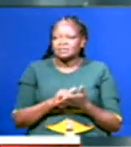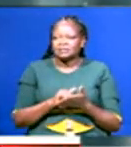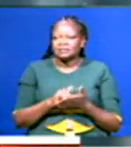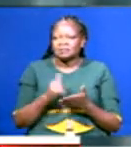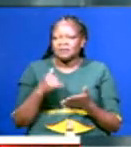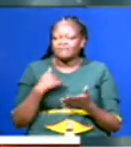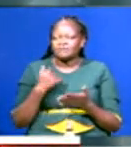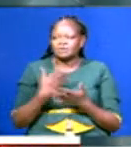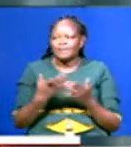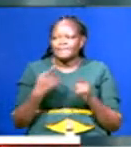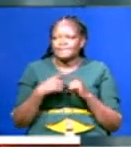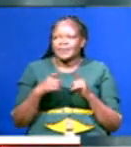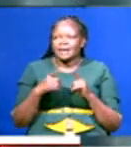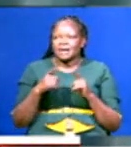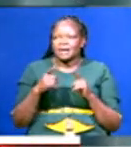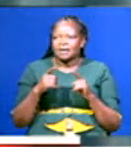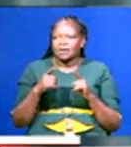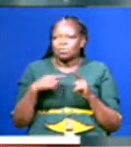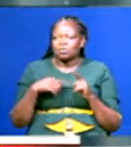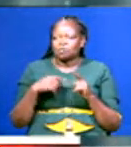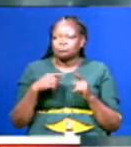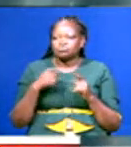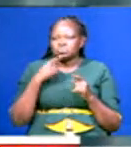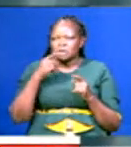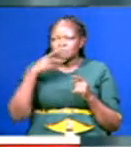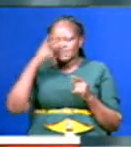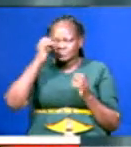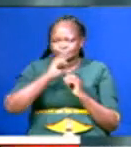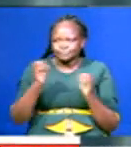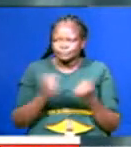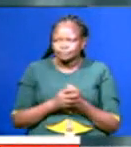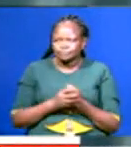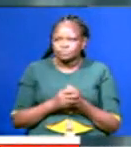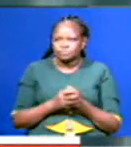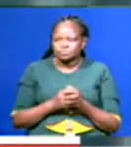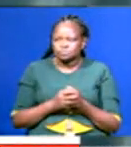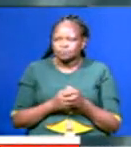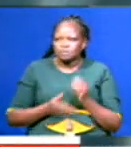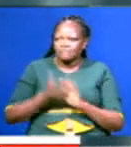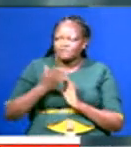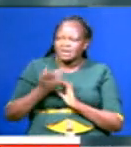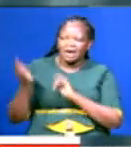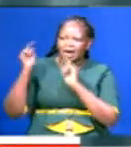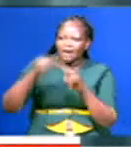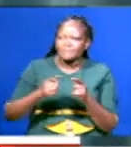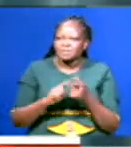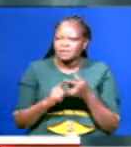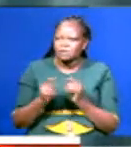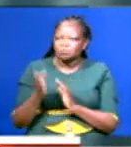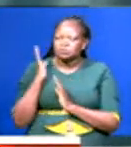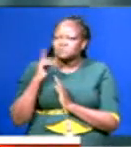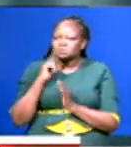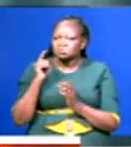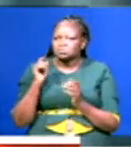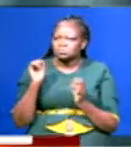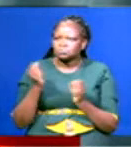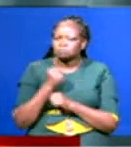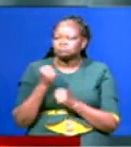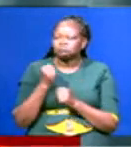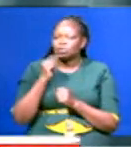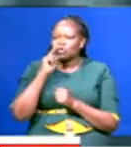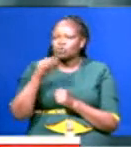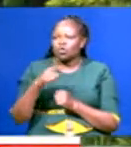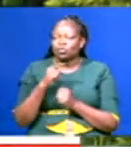hilo, lakini akutaka kwa alert wazazi. Si kuoga haraka na kukuja. Kukuja hapa watu mananiambia kuna kitu kayo, ni maneno ya watu wa